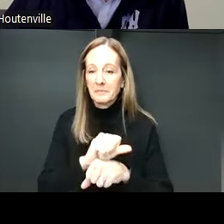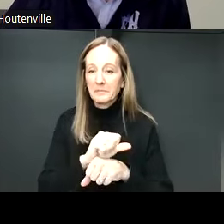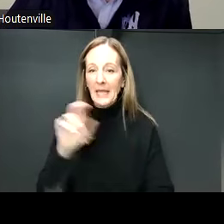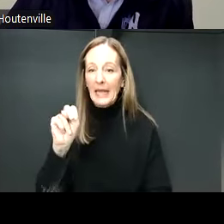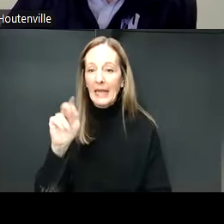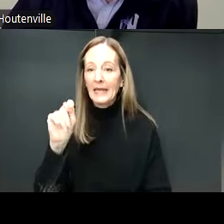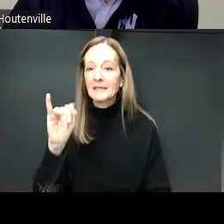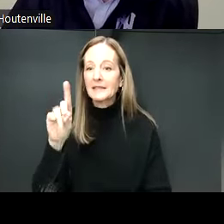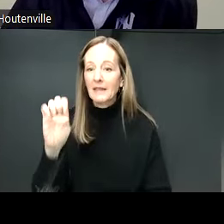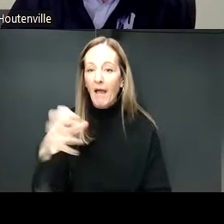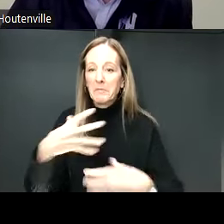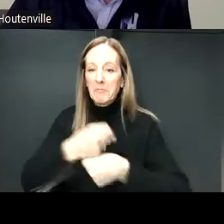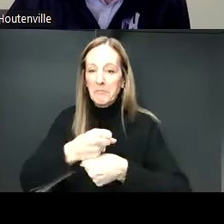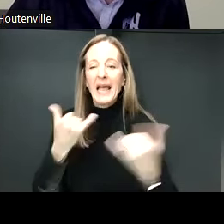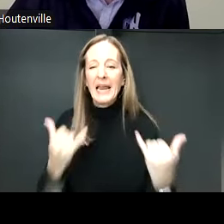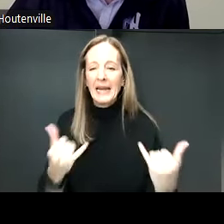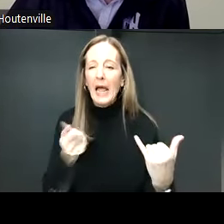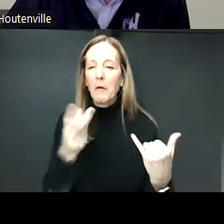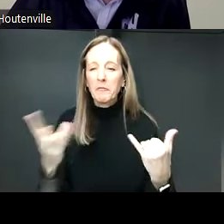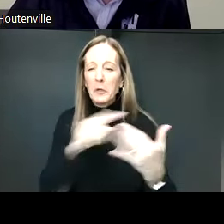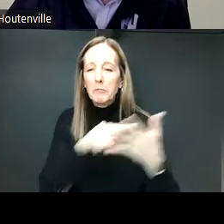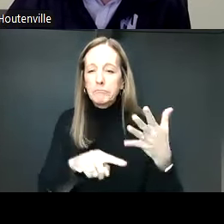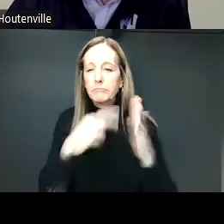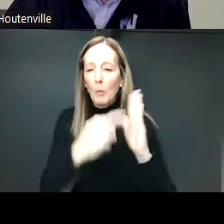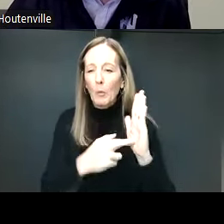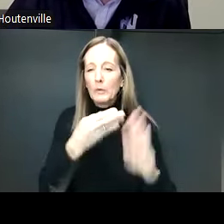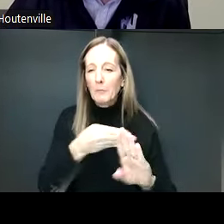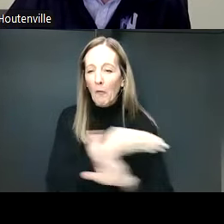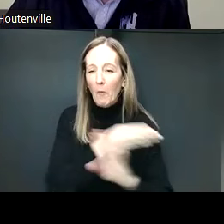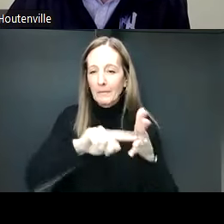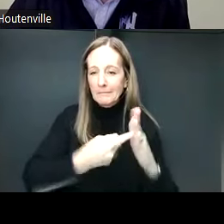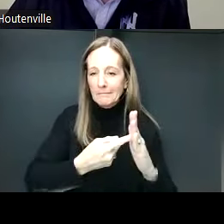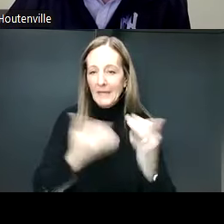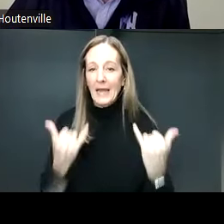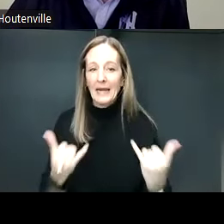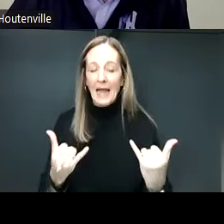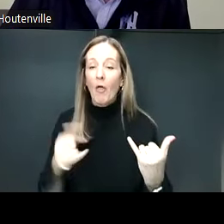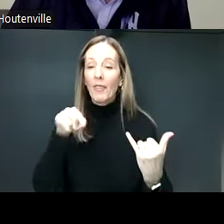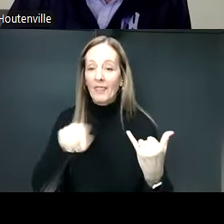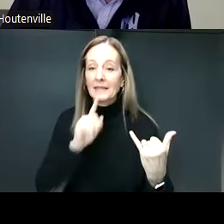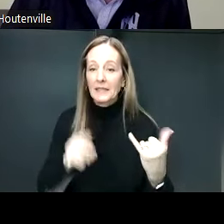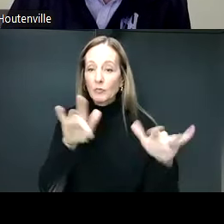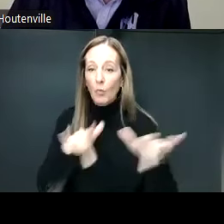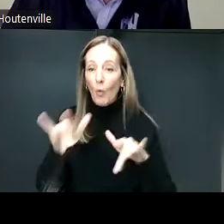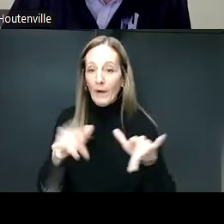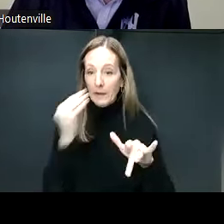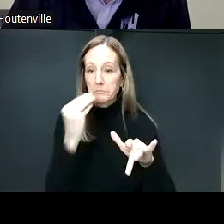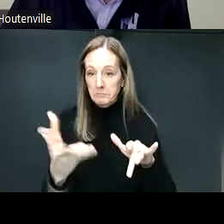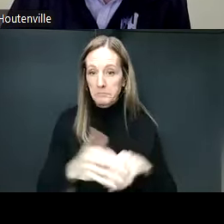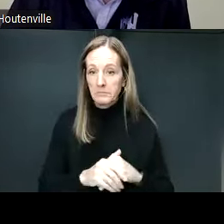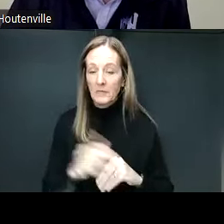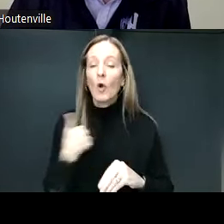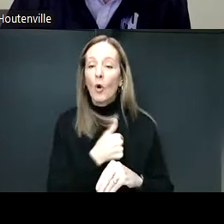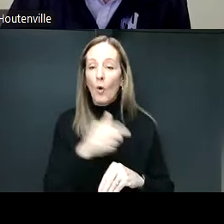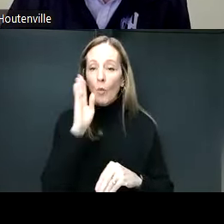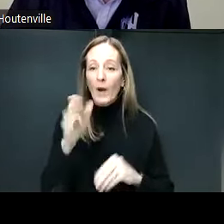series. Just a few housekeeping items before we begin. This webinar is being recorded. We will post an archive of